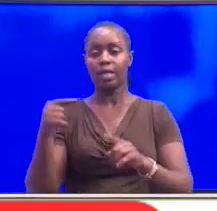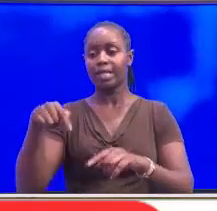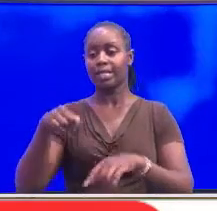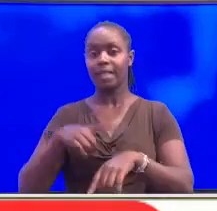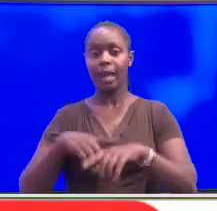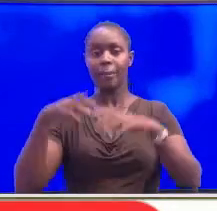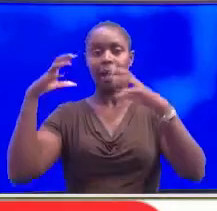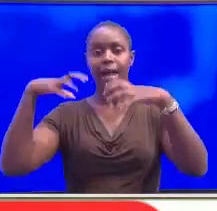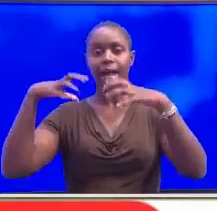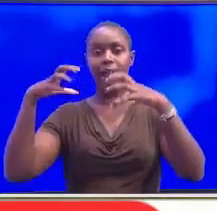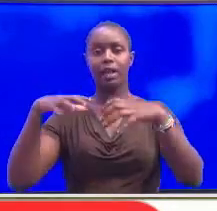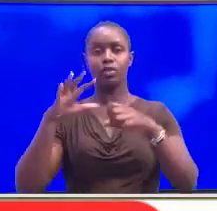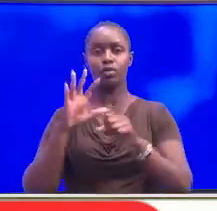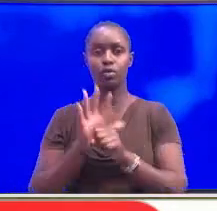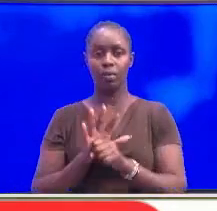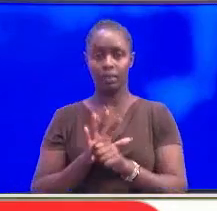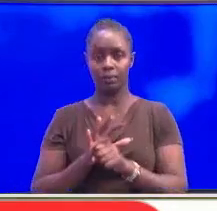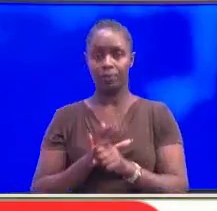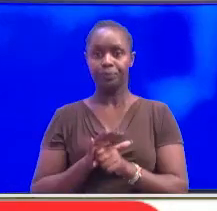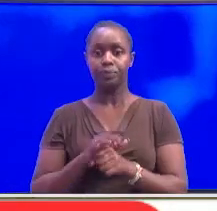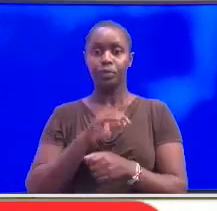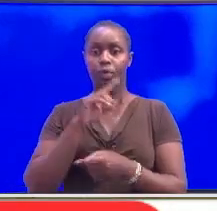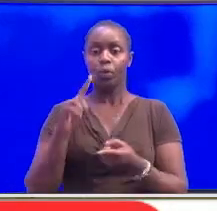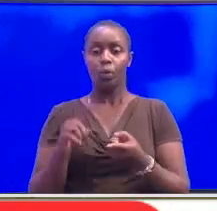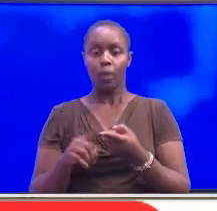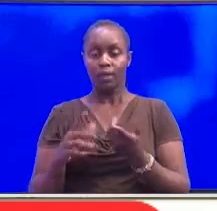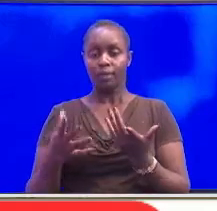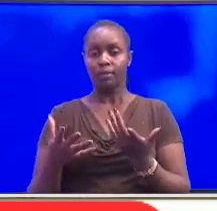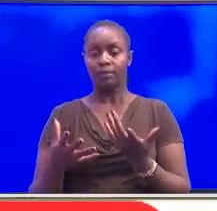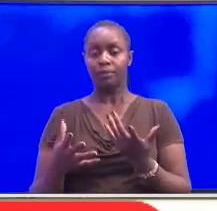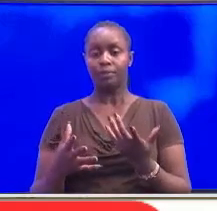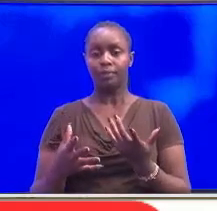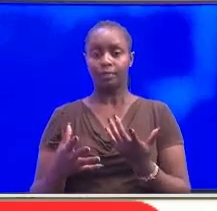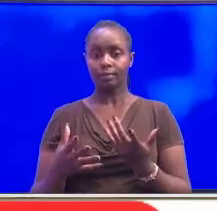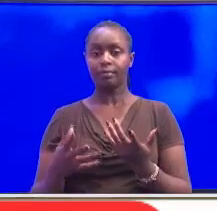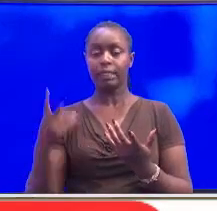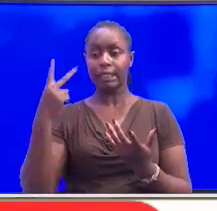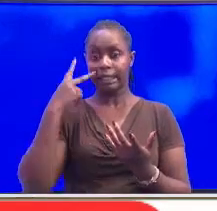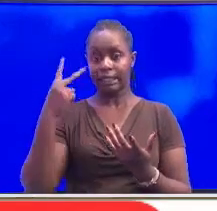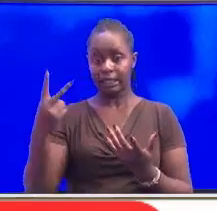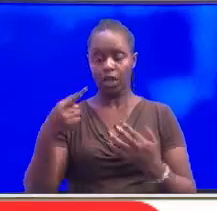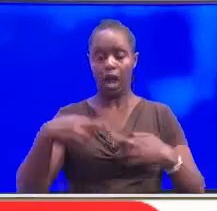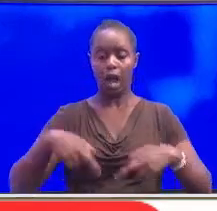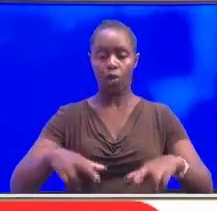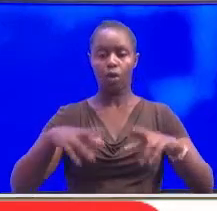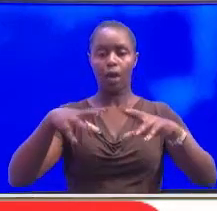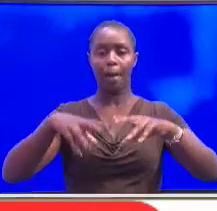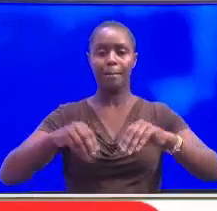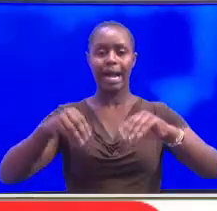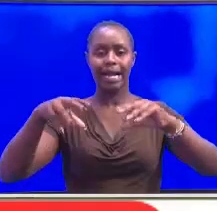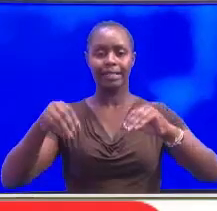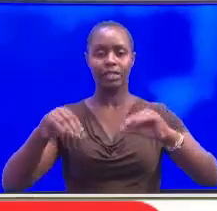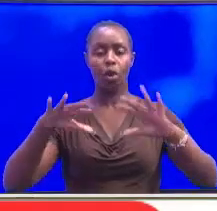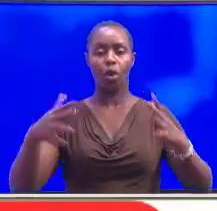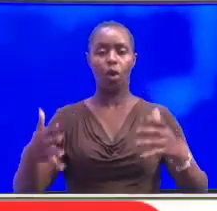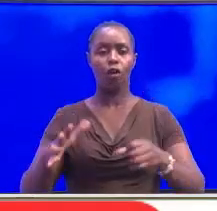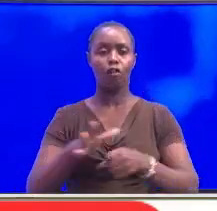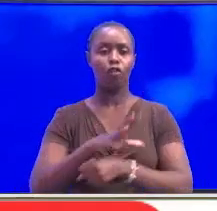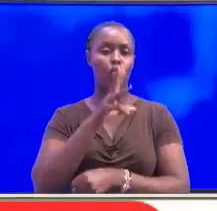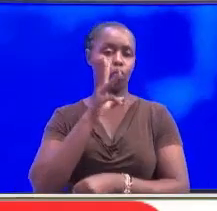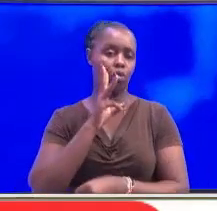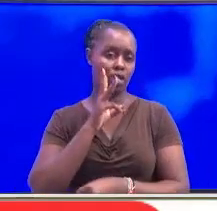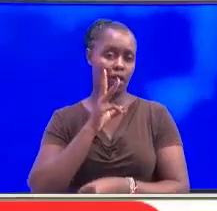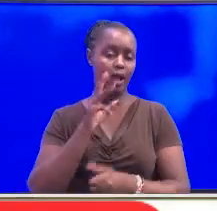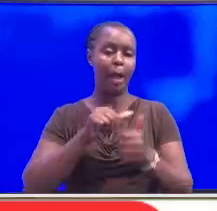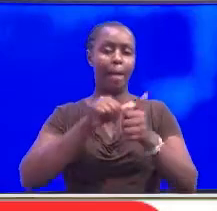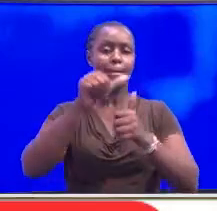season, that whenever they find a muddy area or that has a lot of water, they don't need to